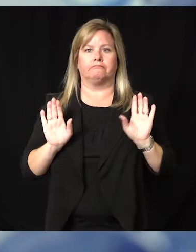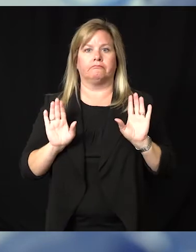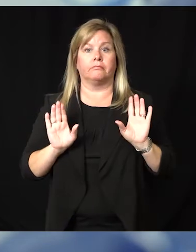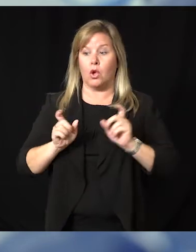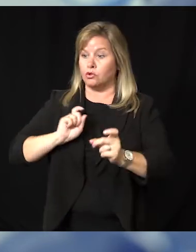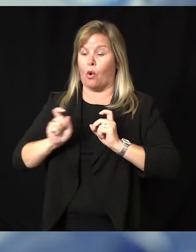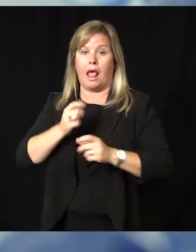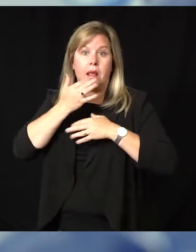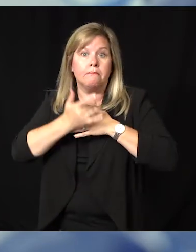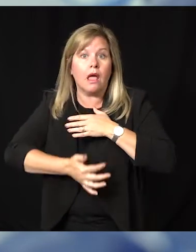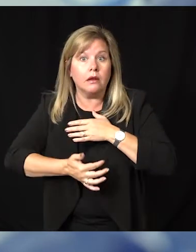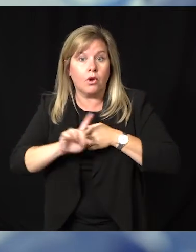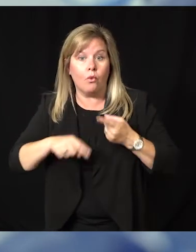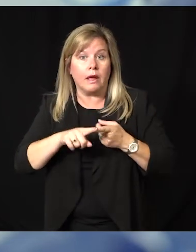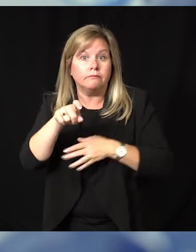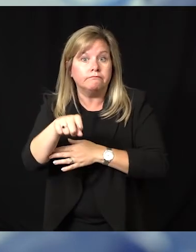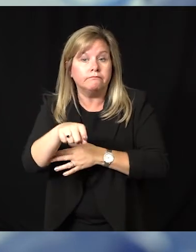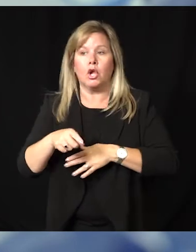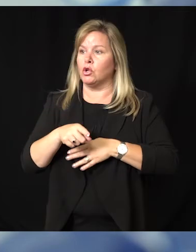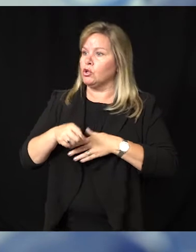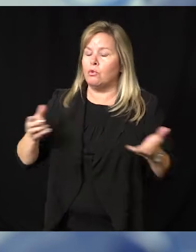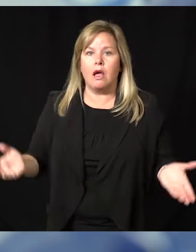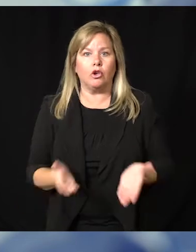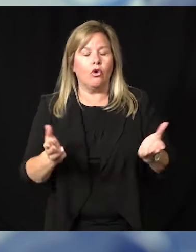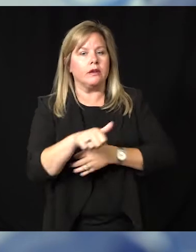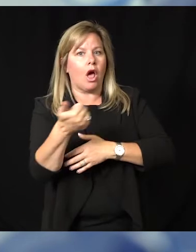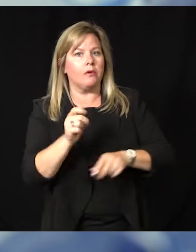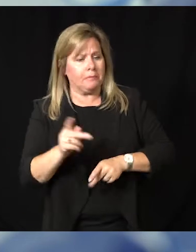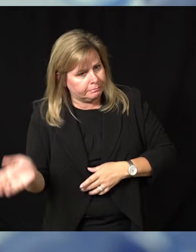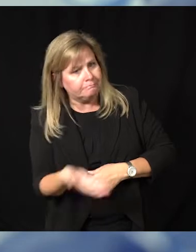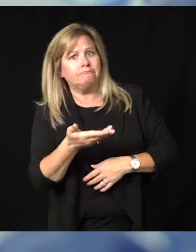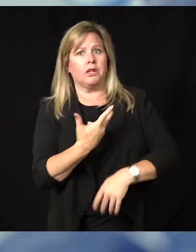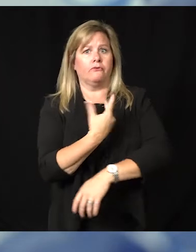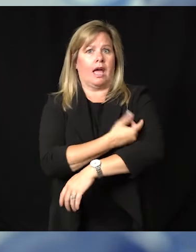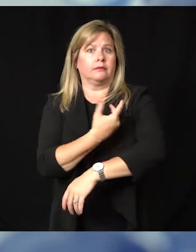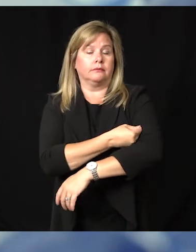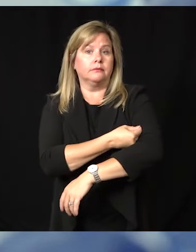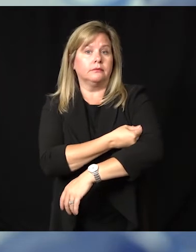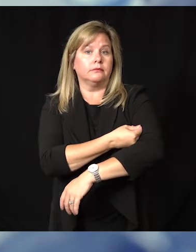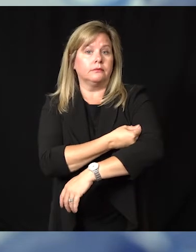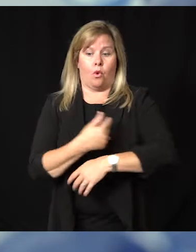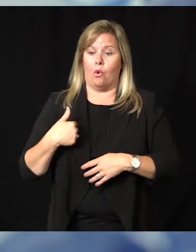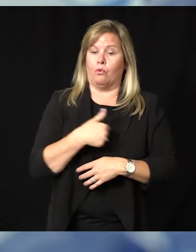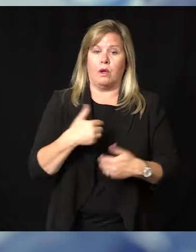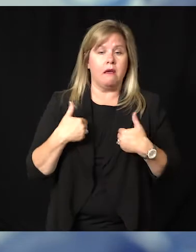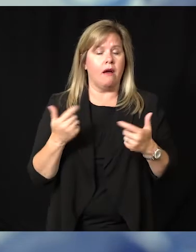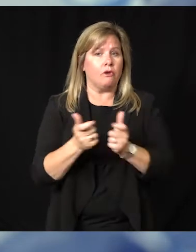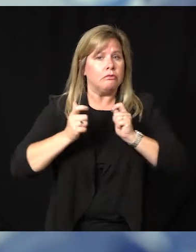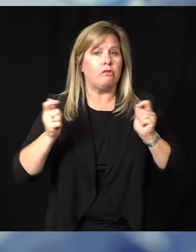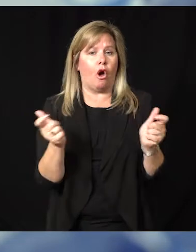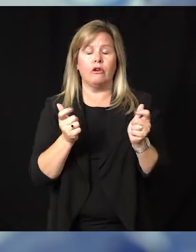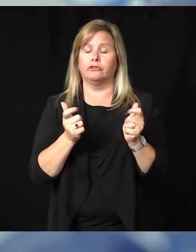I asked. You encouraged others to get a vaccine. And you joined with me in creating one of the nation's largest and